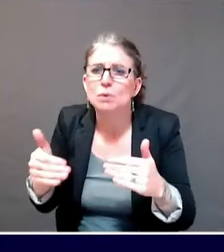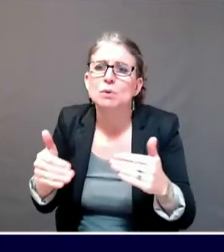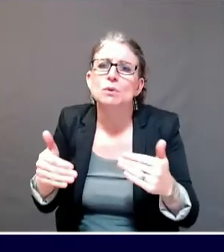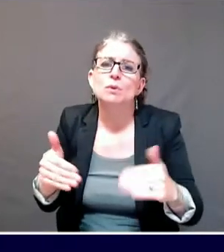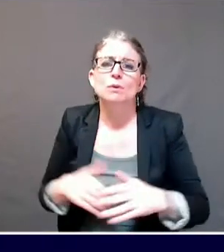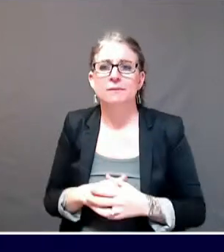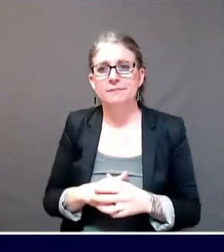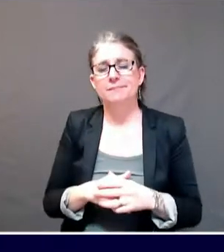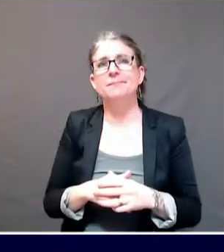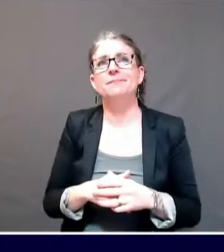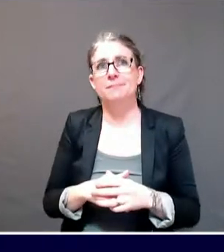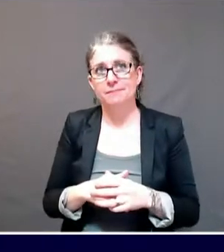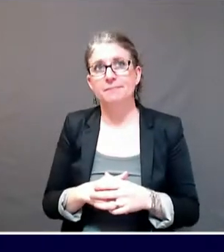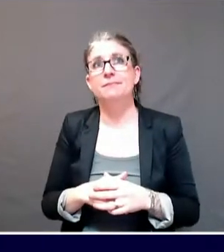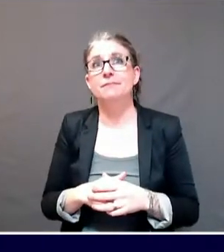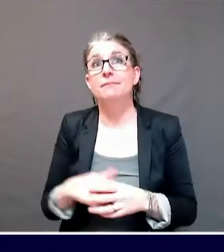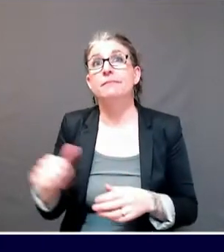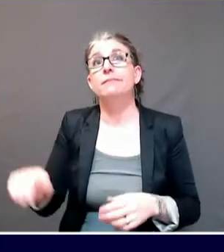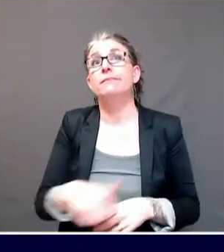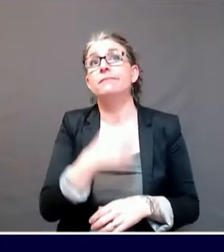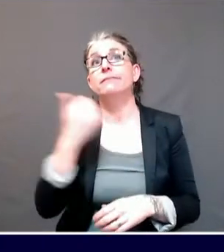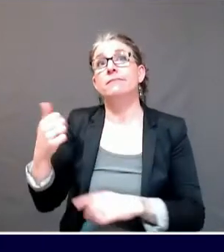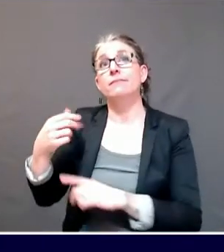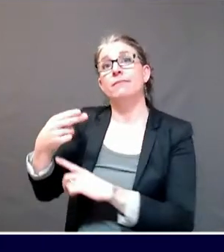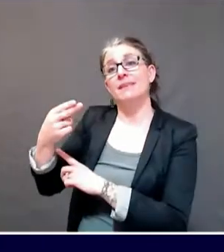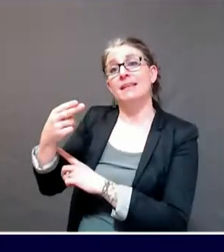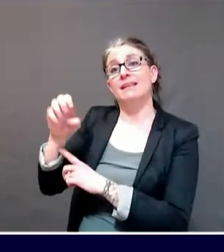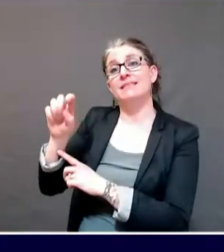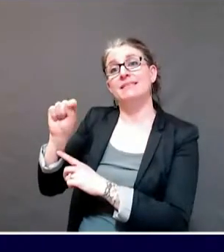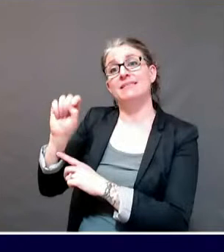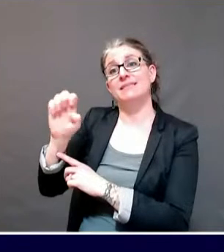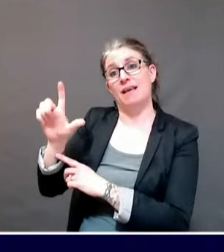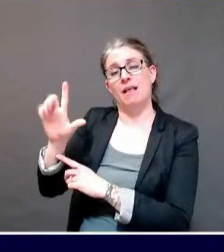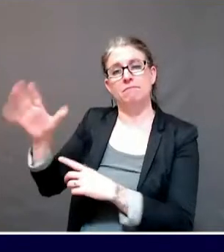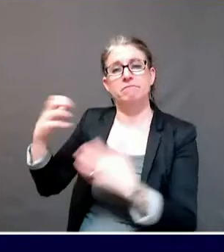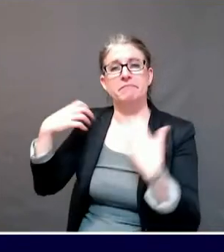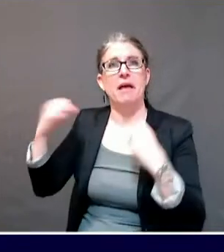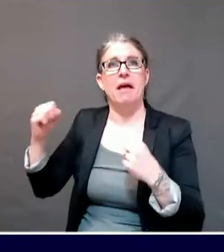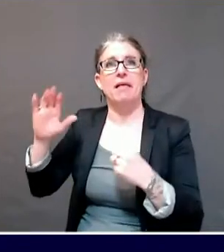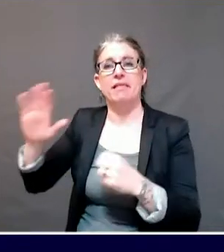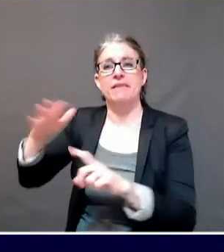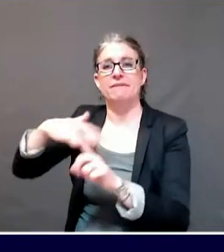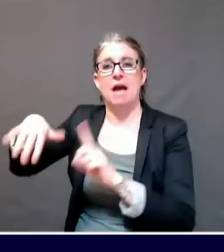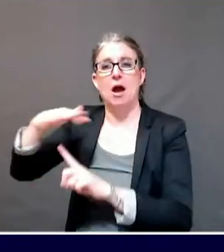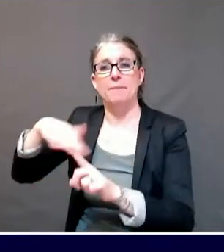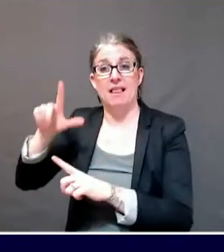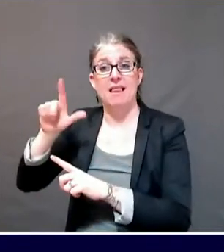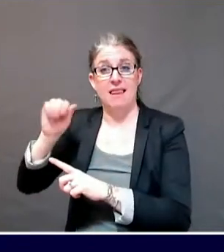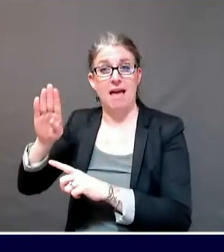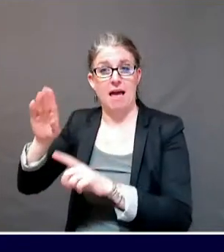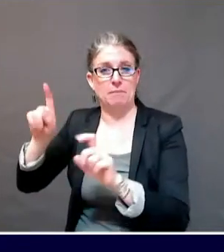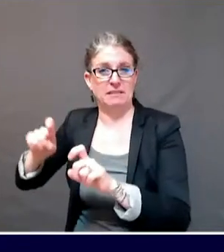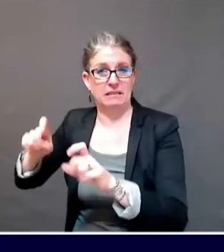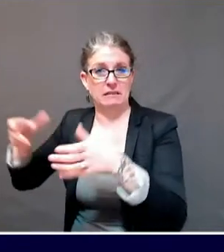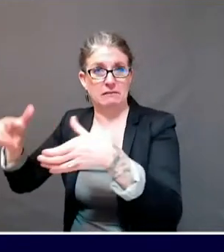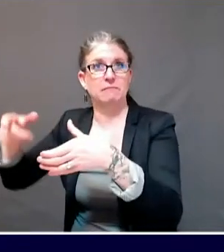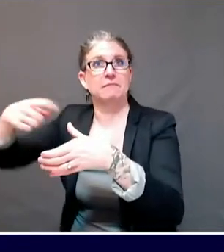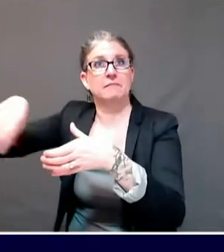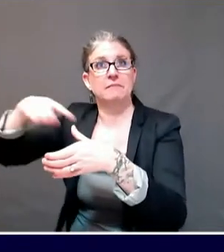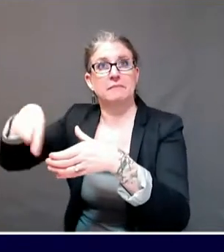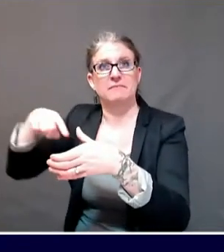Our laboratory, the Maine CDC's Health and Environmental Testing Laboratory here in Augusta, similarly had